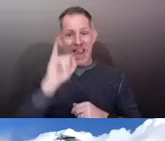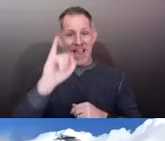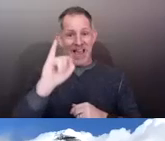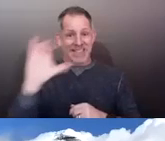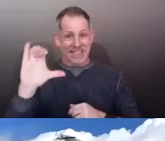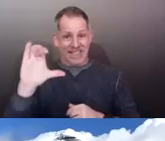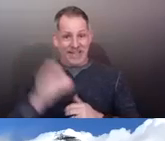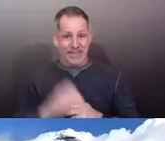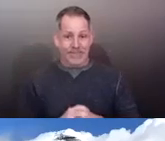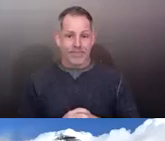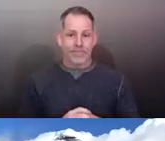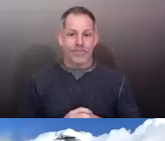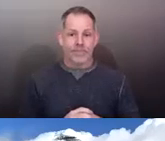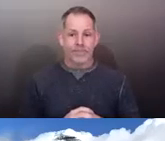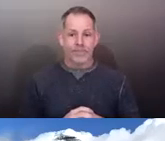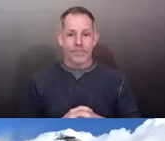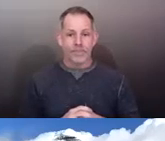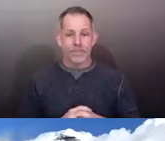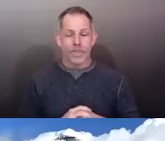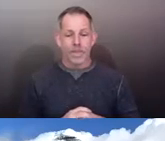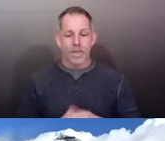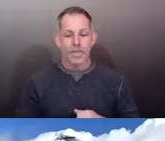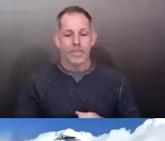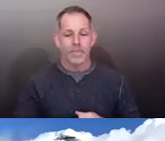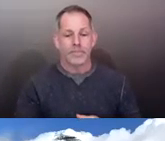Next slide, please.